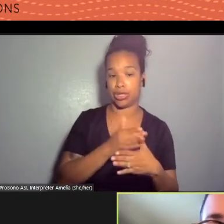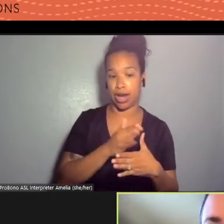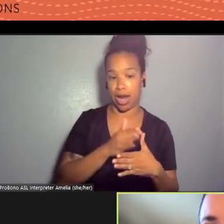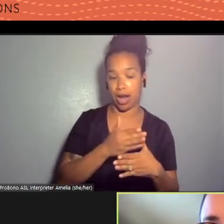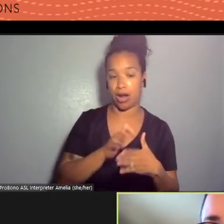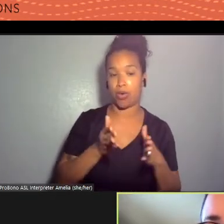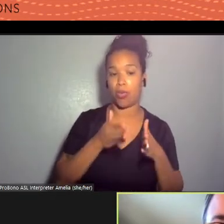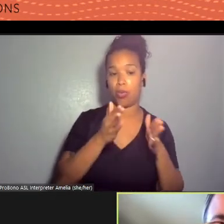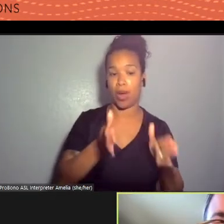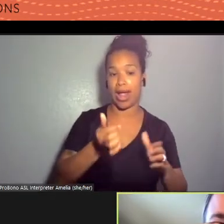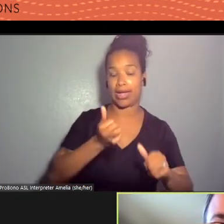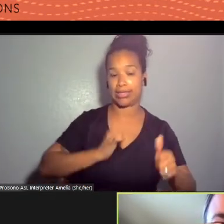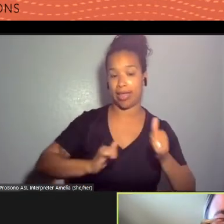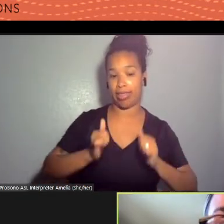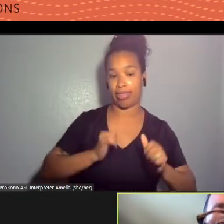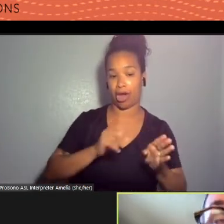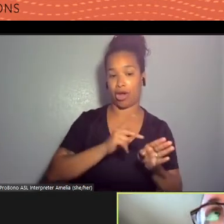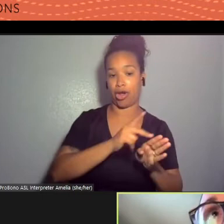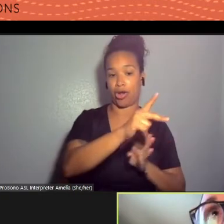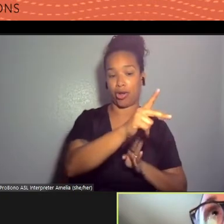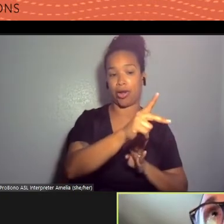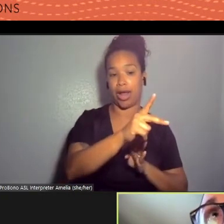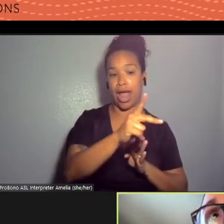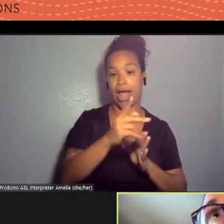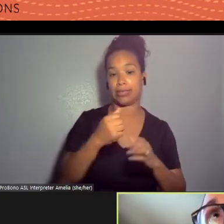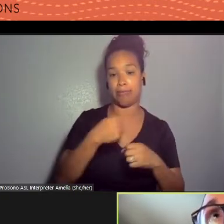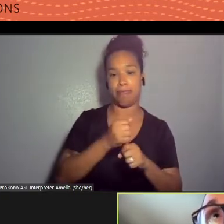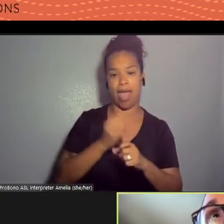field has made progress in this regard. So